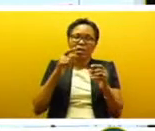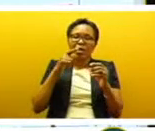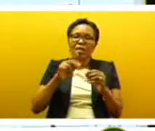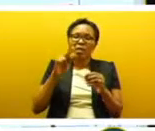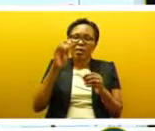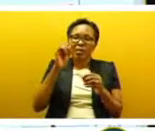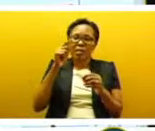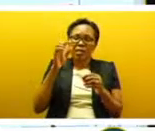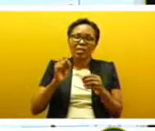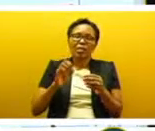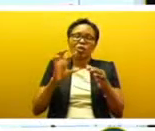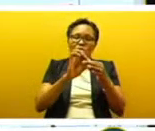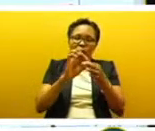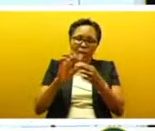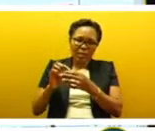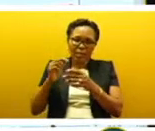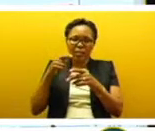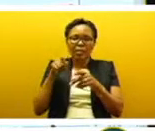connected and they discharged their mandate.